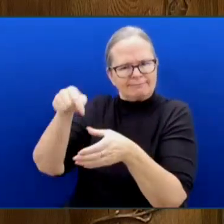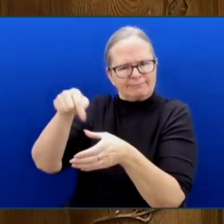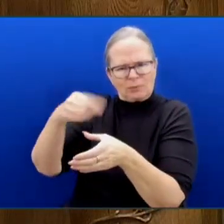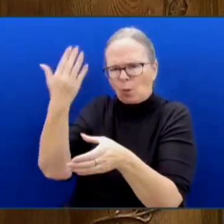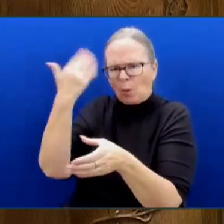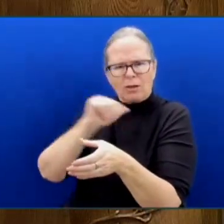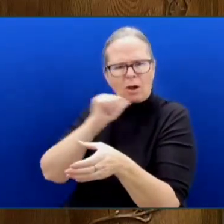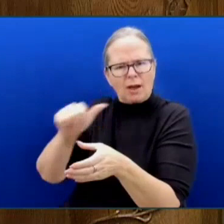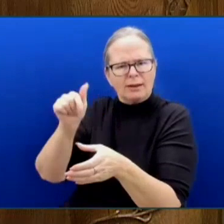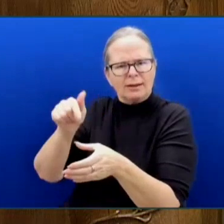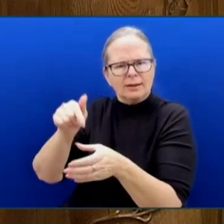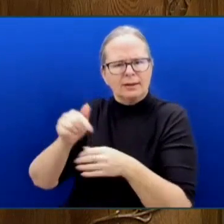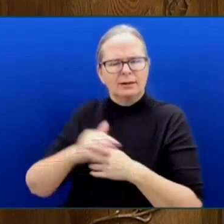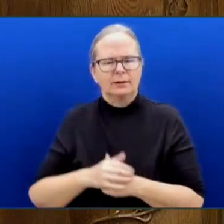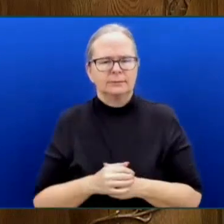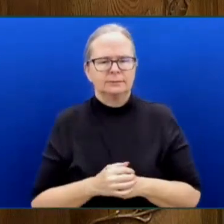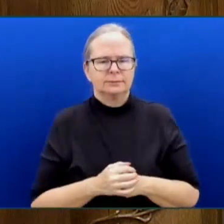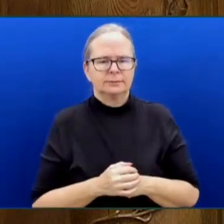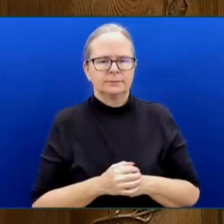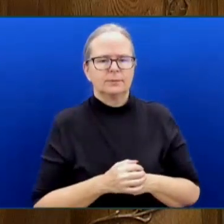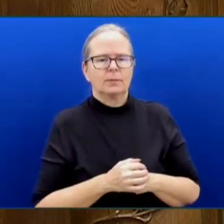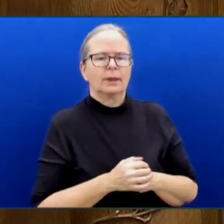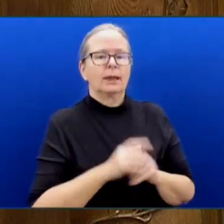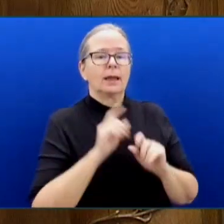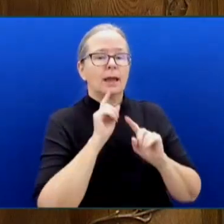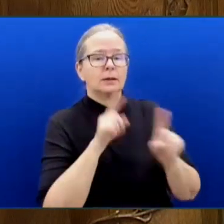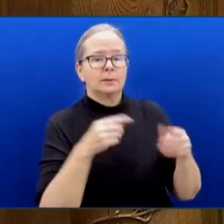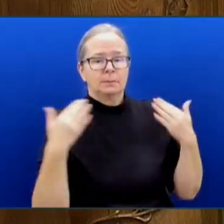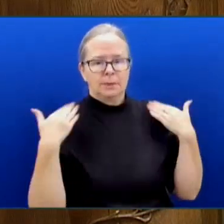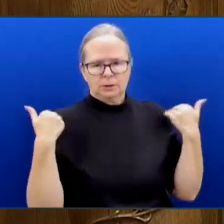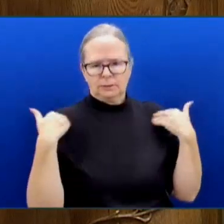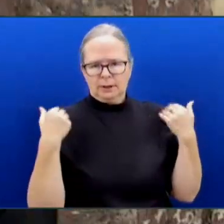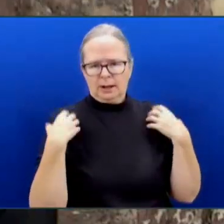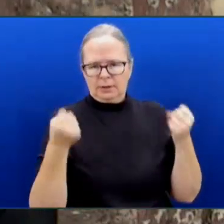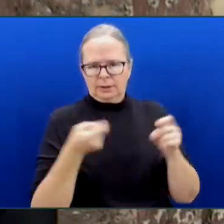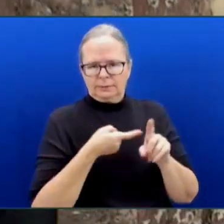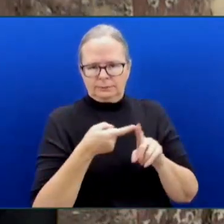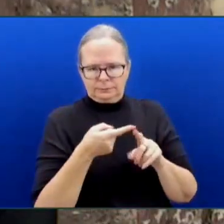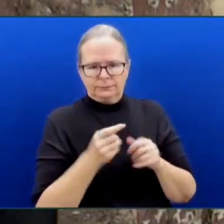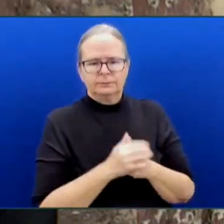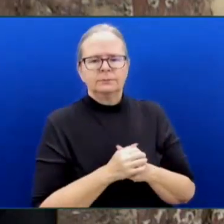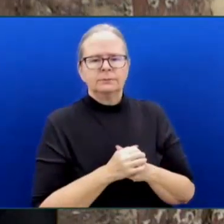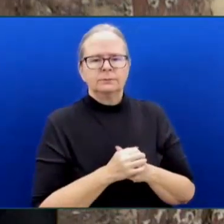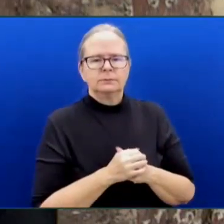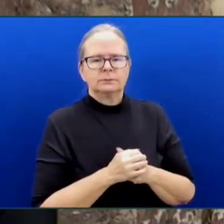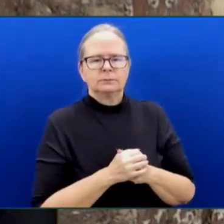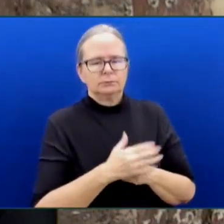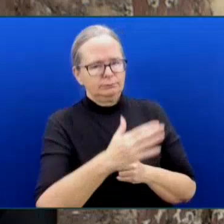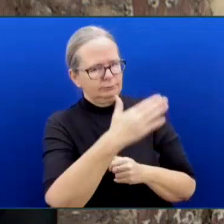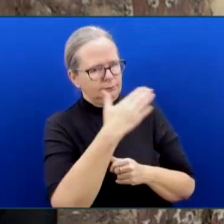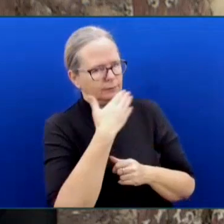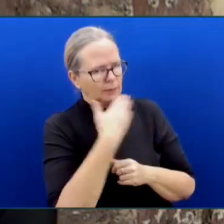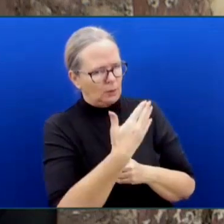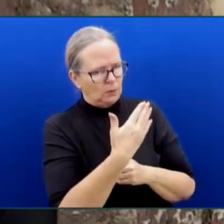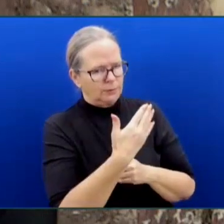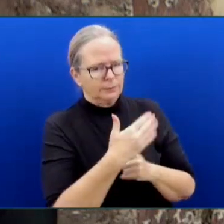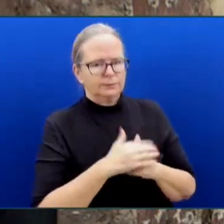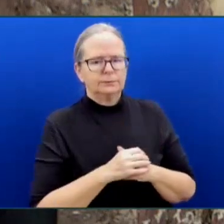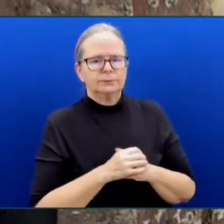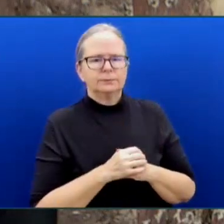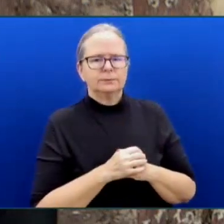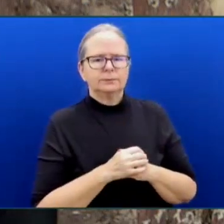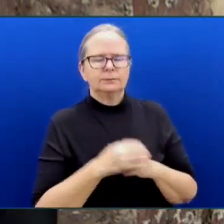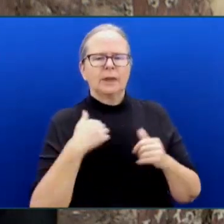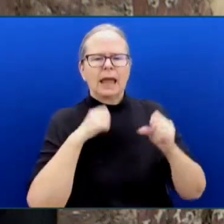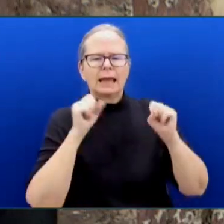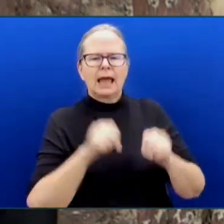Minister of Health. Thank you very much, Honourable Speaker, and this will give me an opportunity to respond to the questions raised